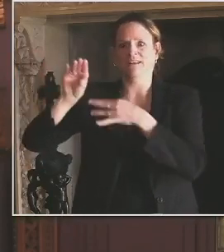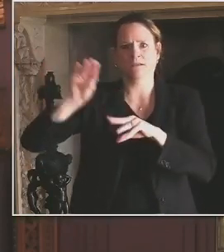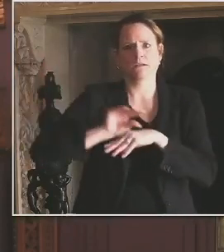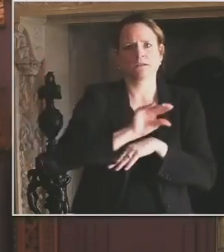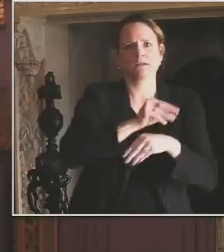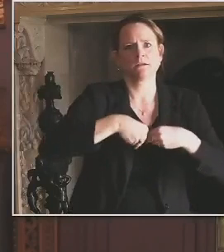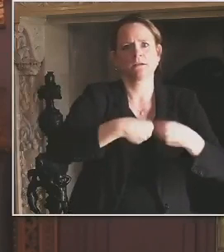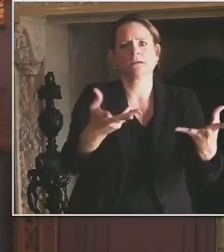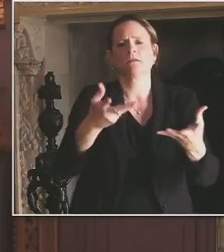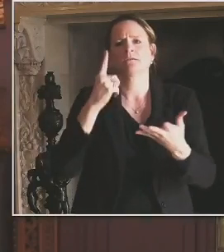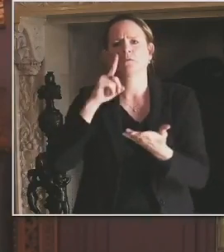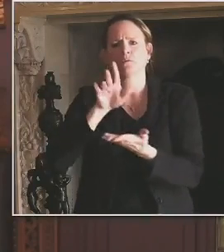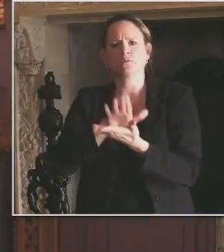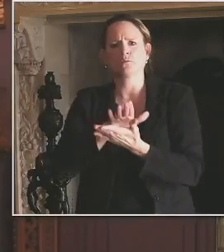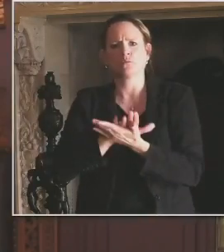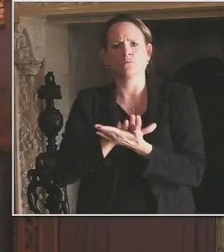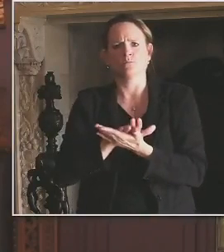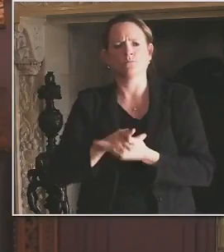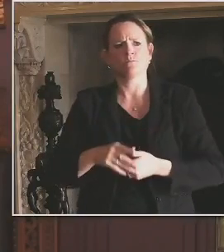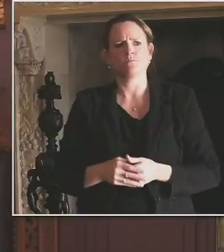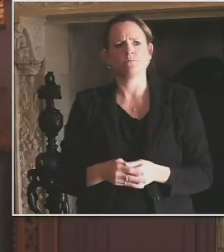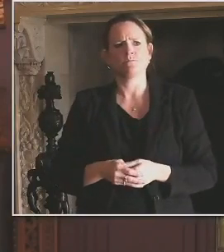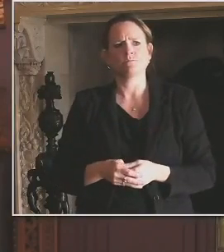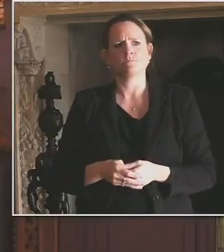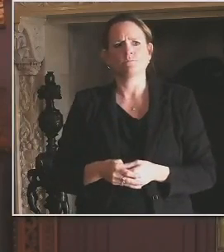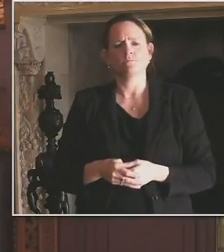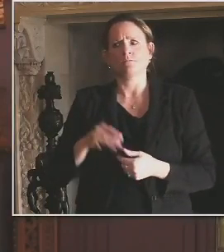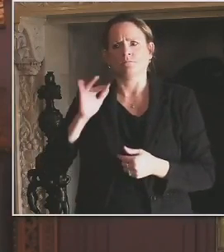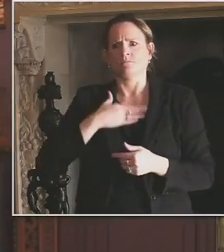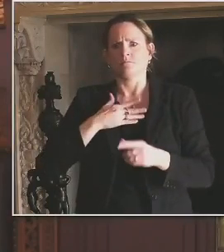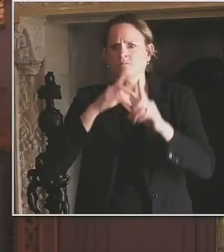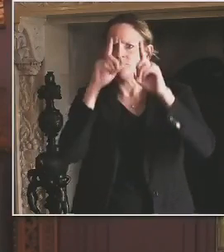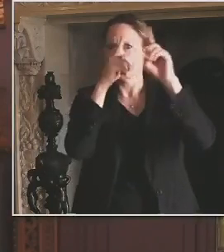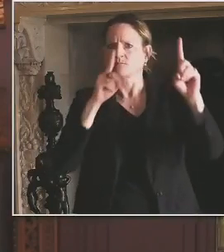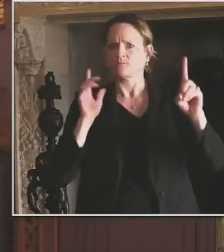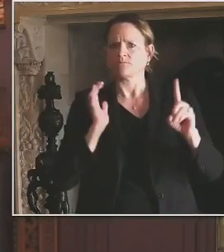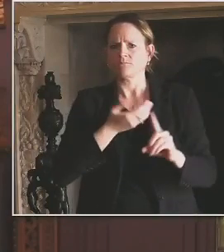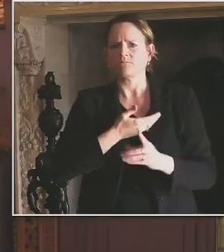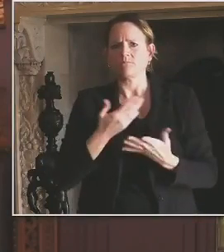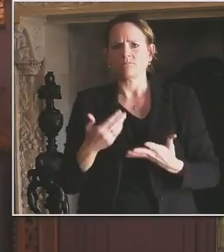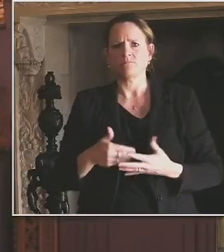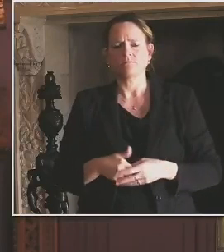or school districts and so on. That's always been our goal and will continue to be our goal.